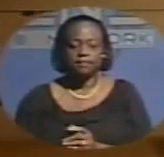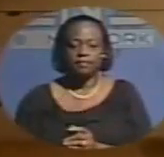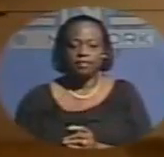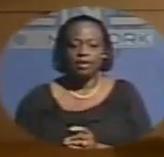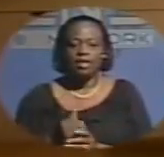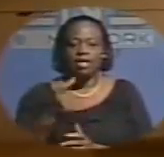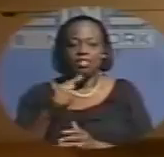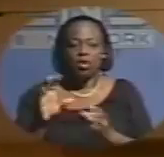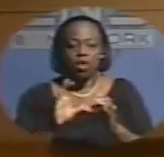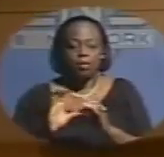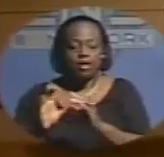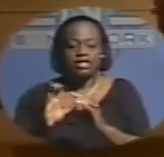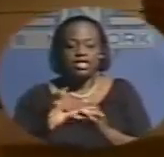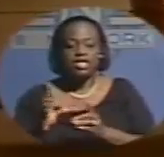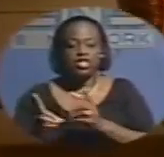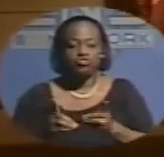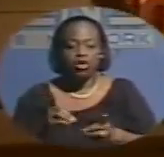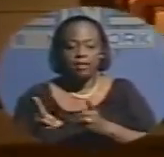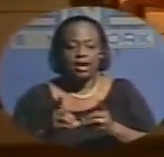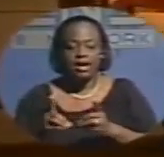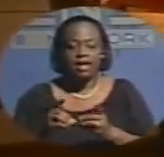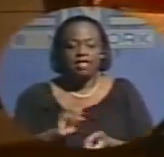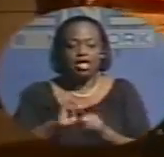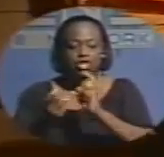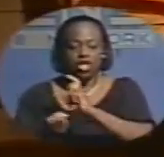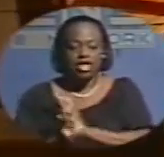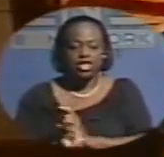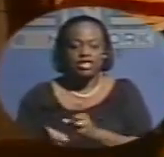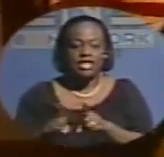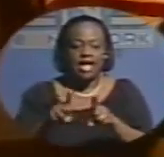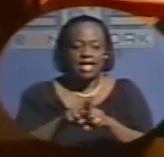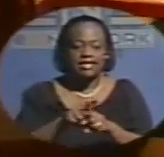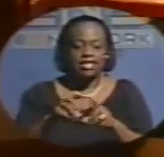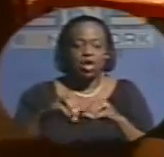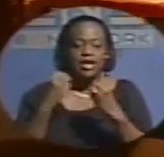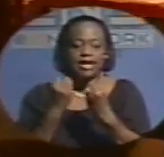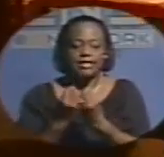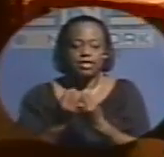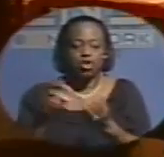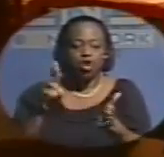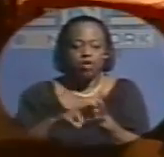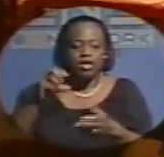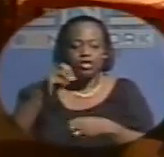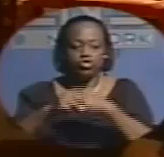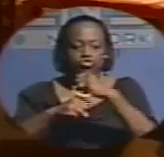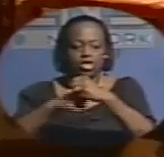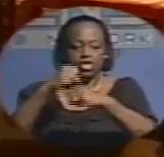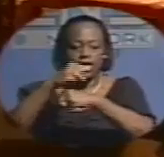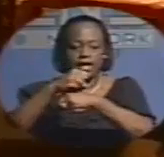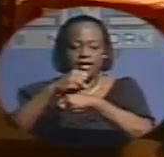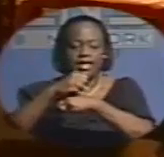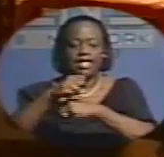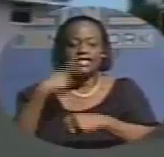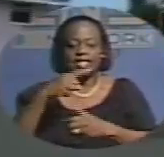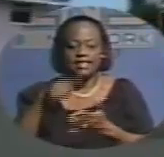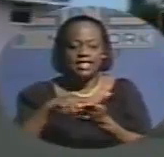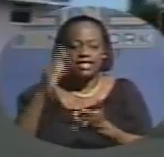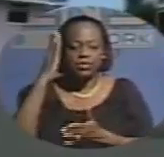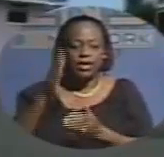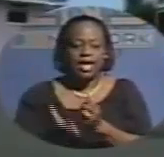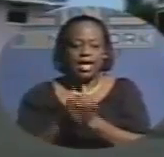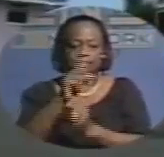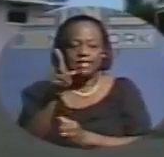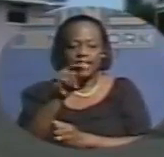The corporation is describing the changes as organizational restructuring. The company feels this will allow ZNS to regain